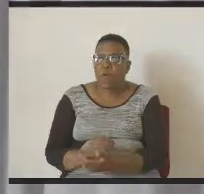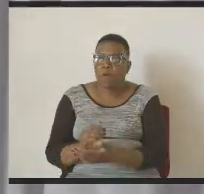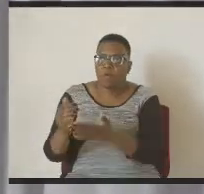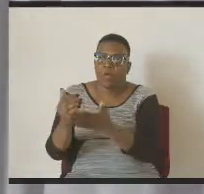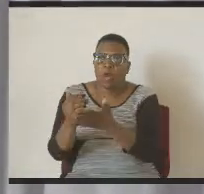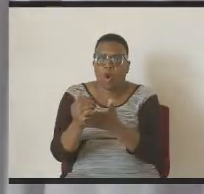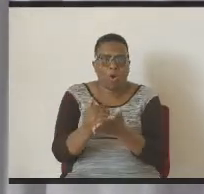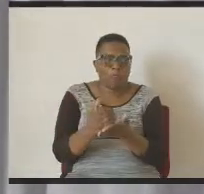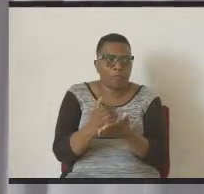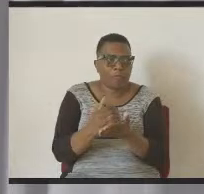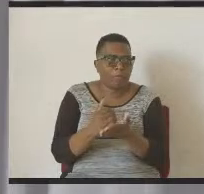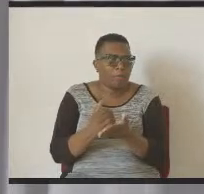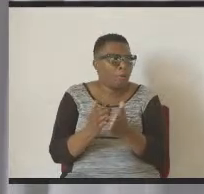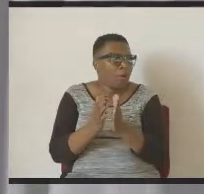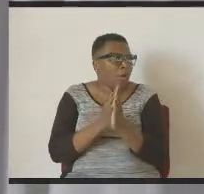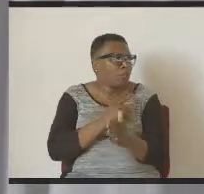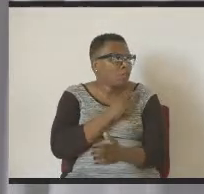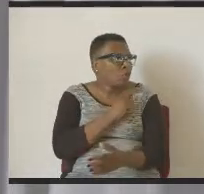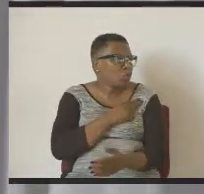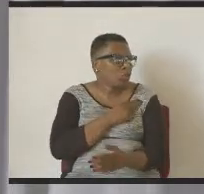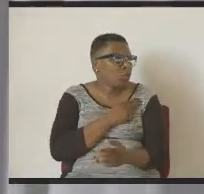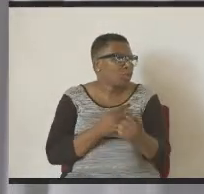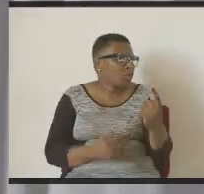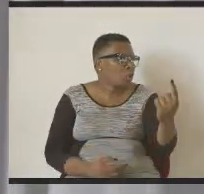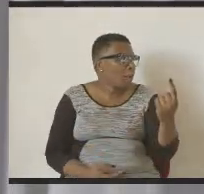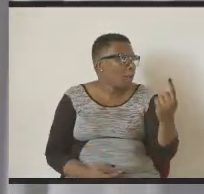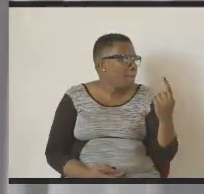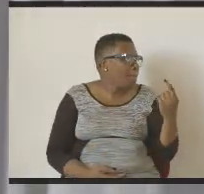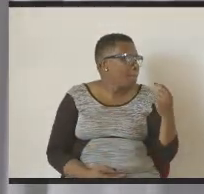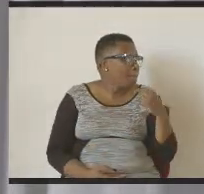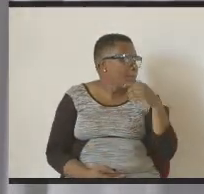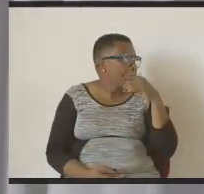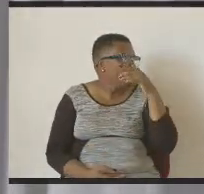at this time. Just ask the ushers.